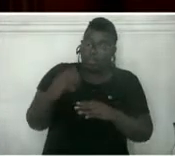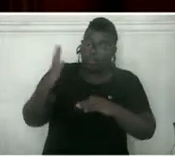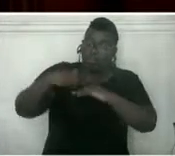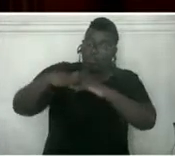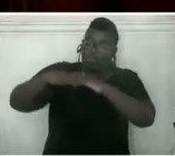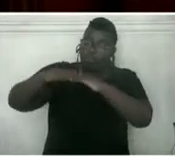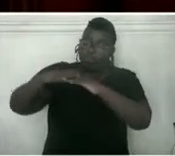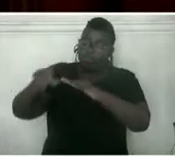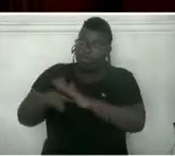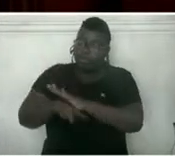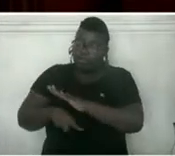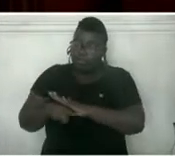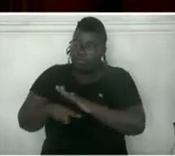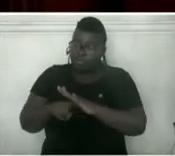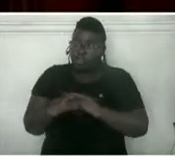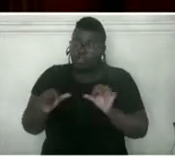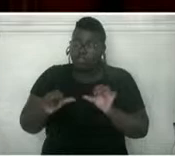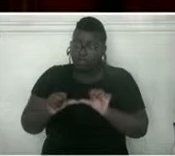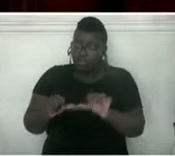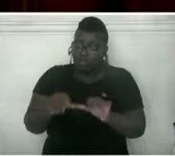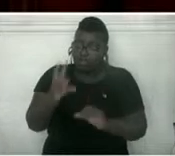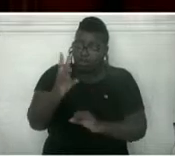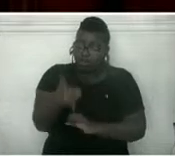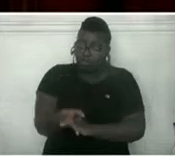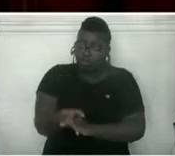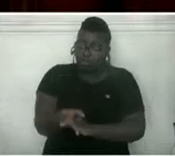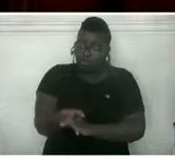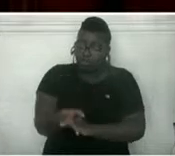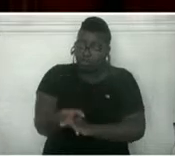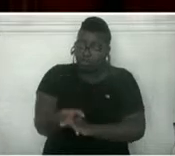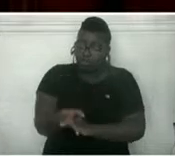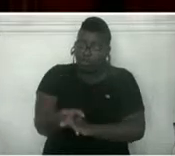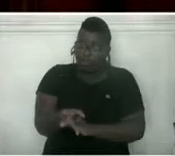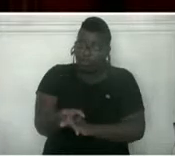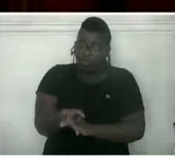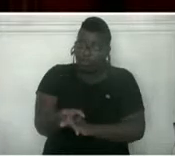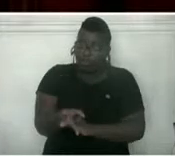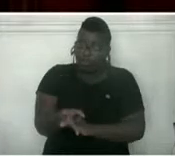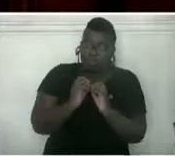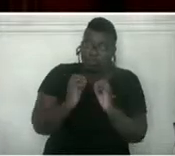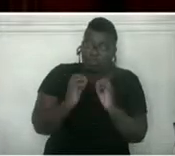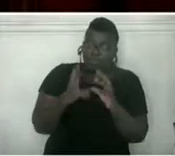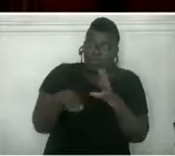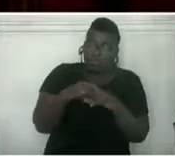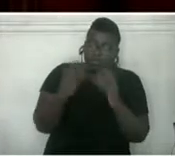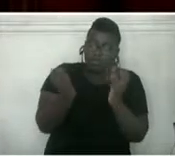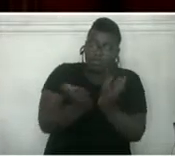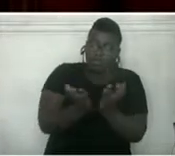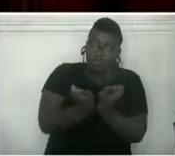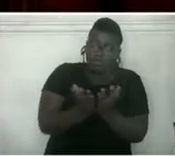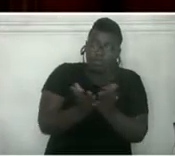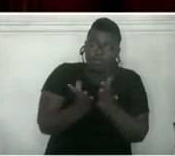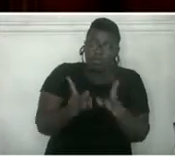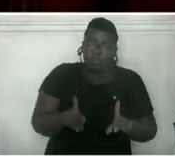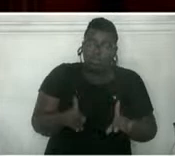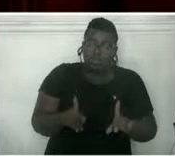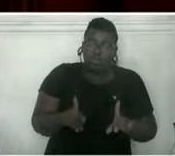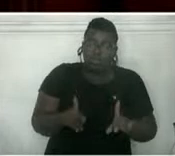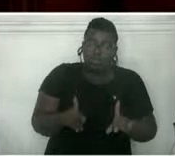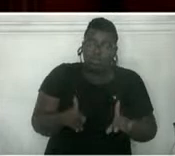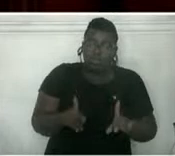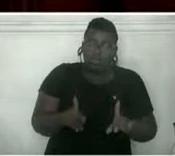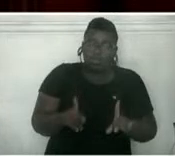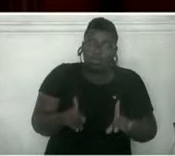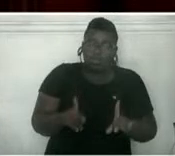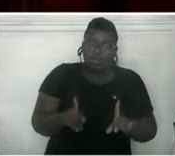districts. We will continue to accelerate the renovation of number of schools and intensify